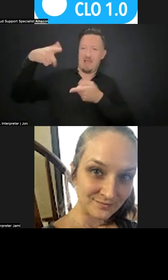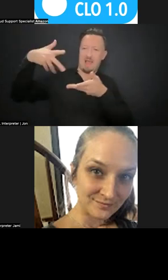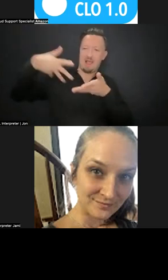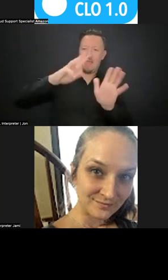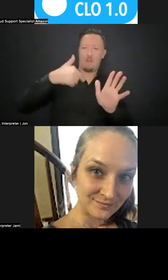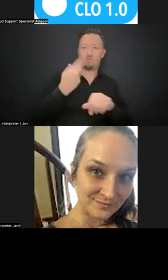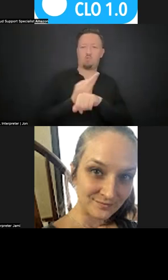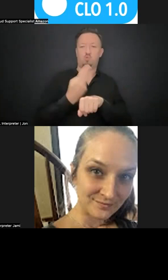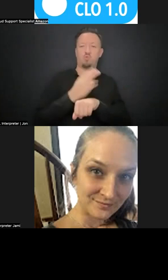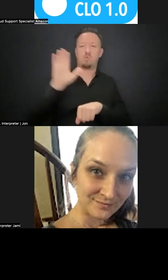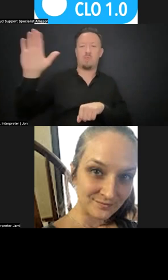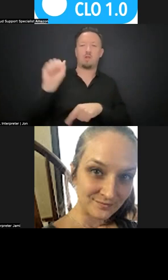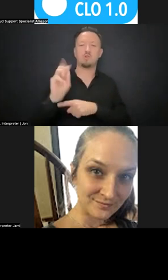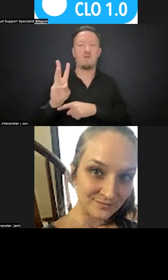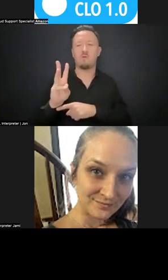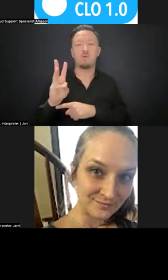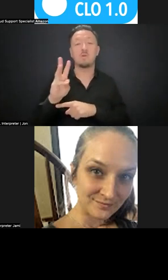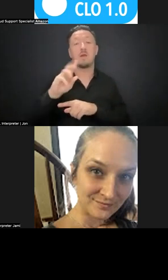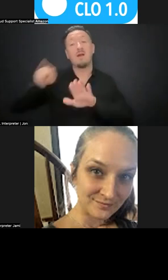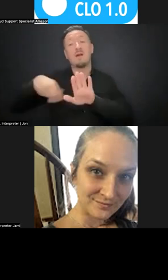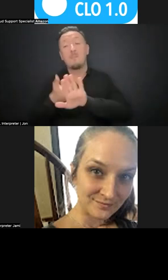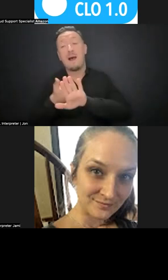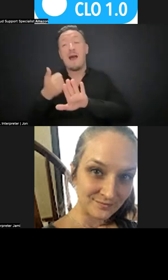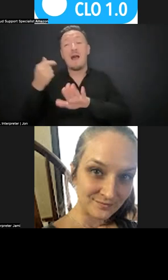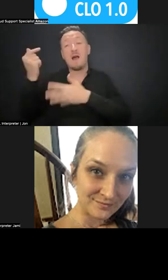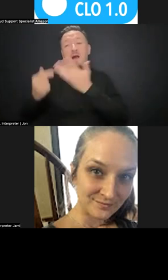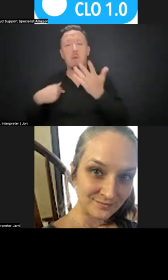you're not concerned with anything else. And here's a link for that.